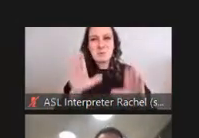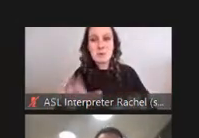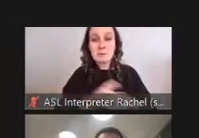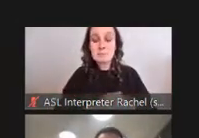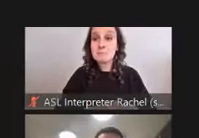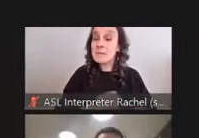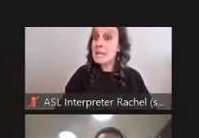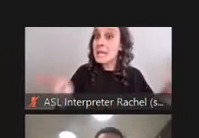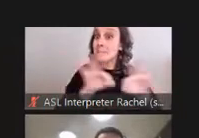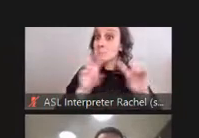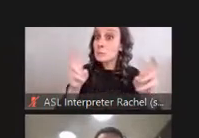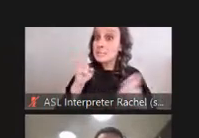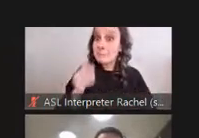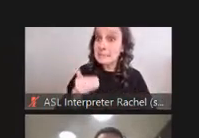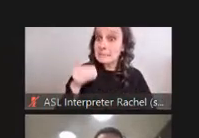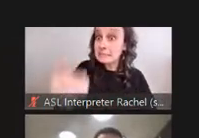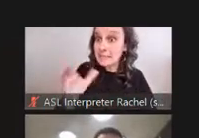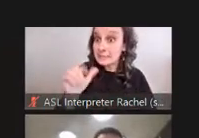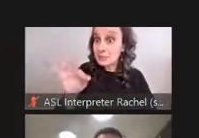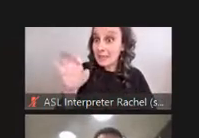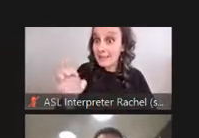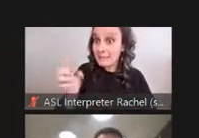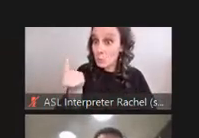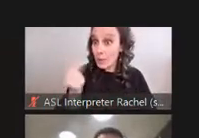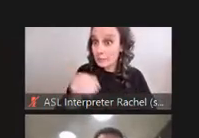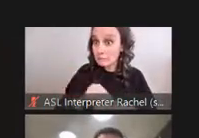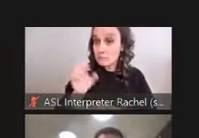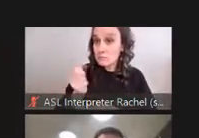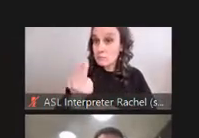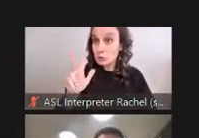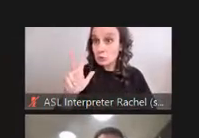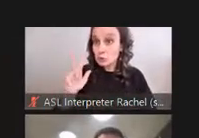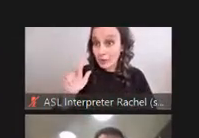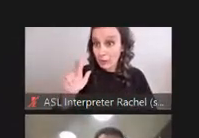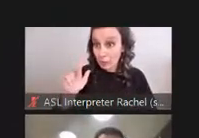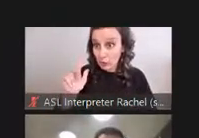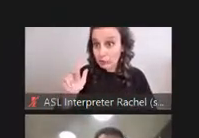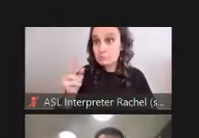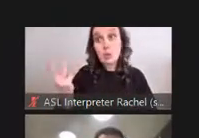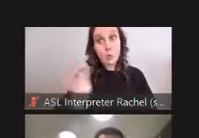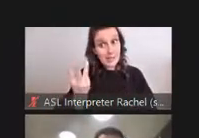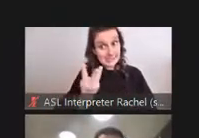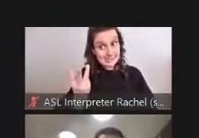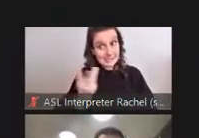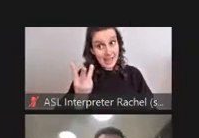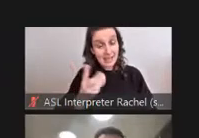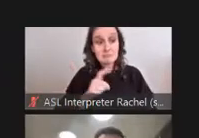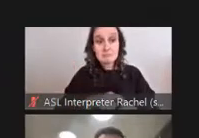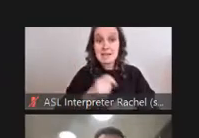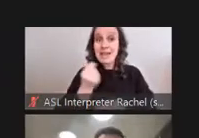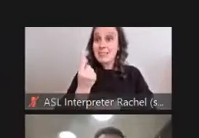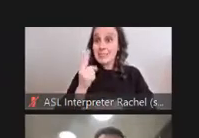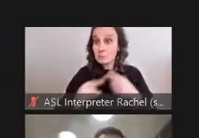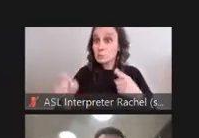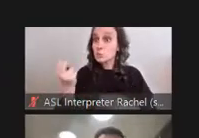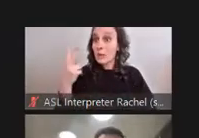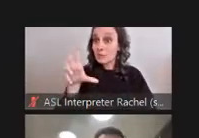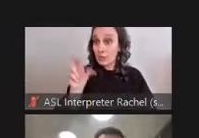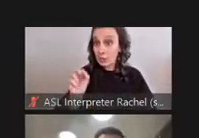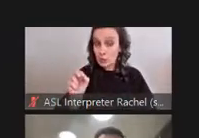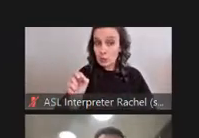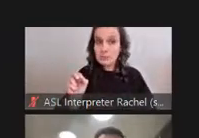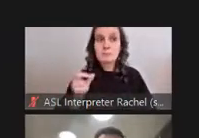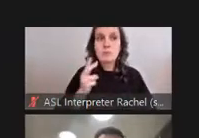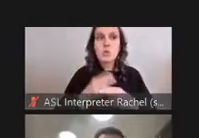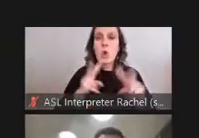important topic coming up for our cafe session in March, on March 23rd, which is a Wednesday, from 11 to 12:30. We're doing Meet